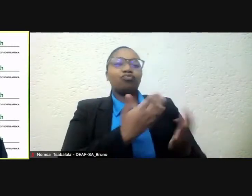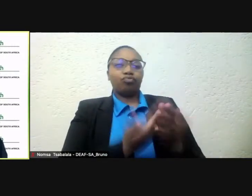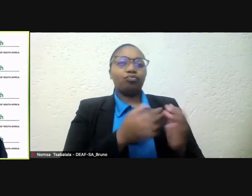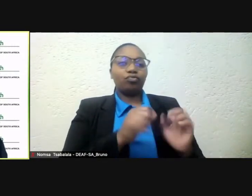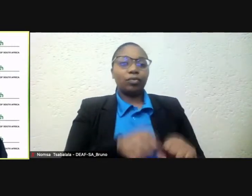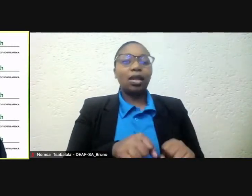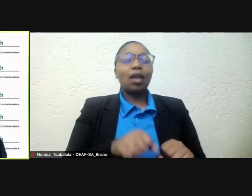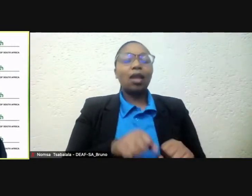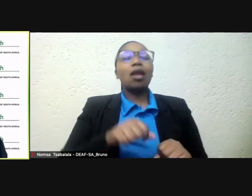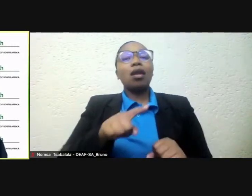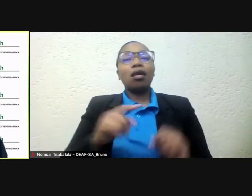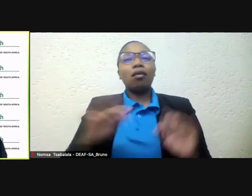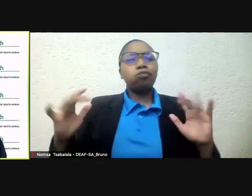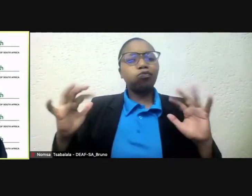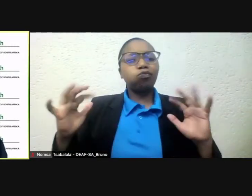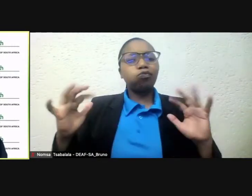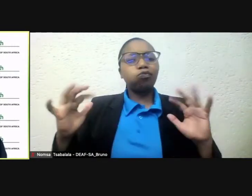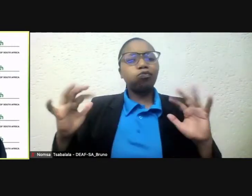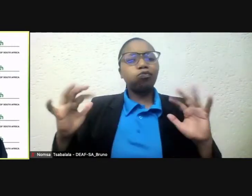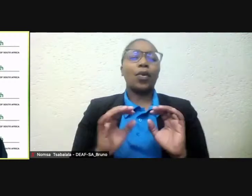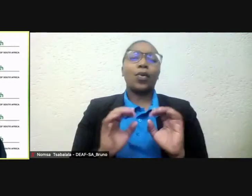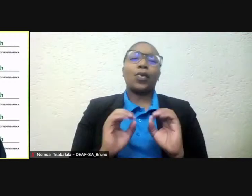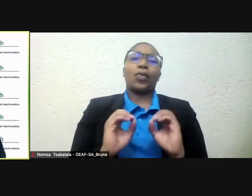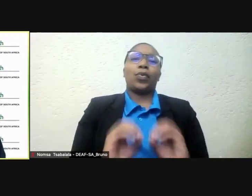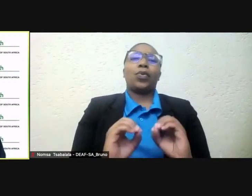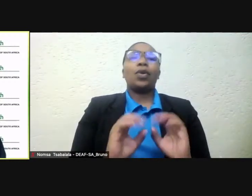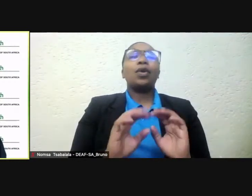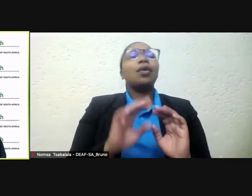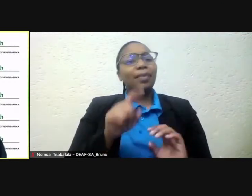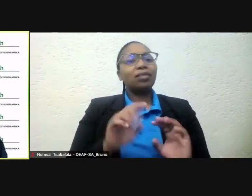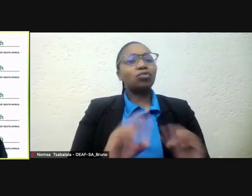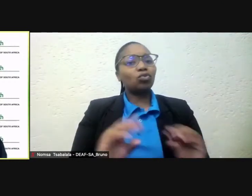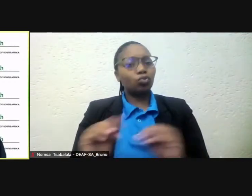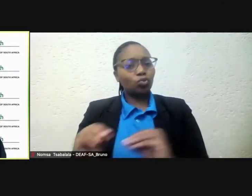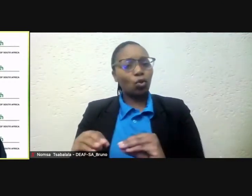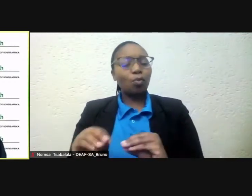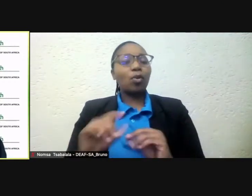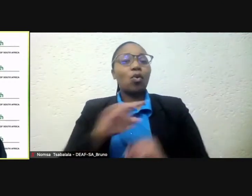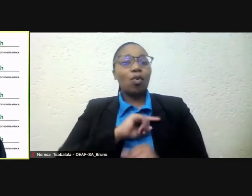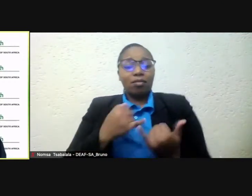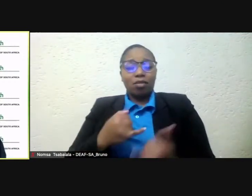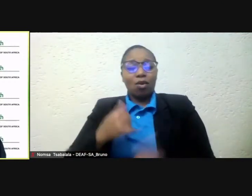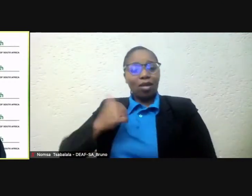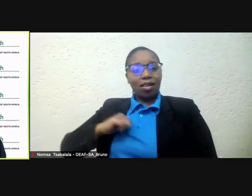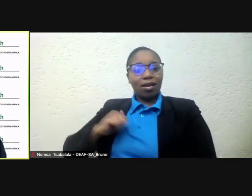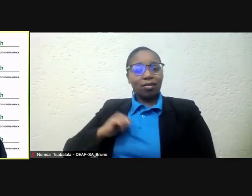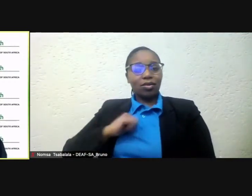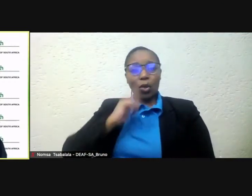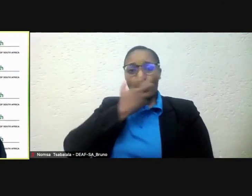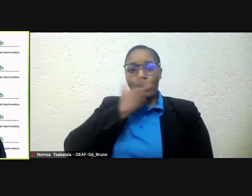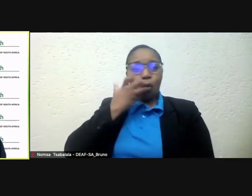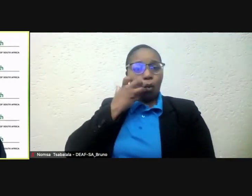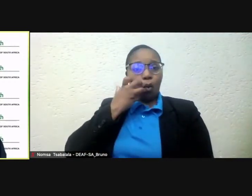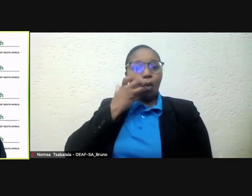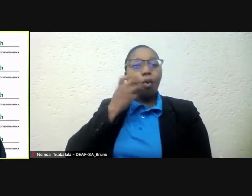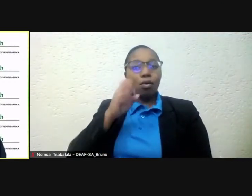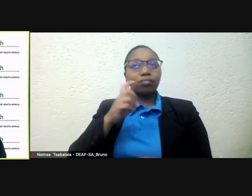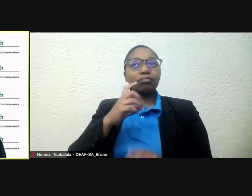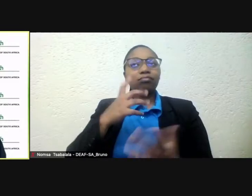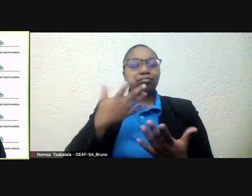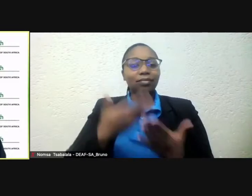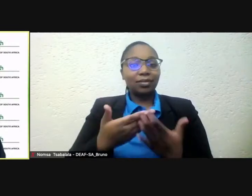blessed with a warm weather at this time of the year. So if we need to have gatherings, let's make sure that this